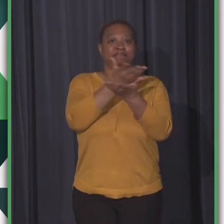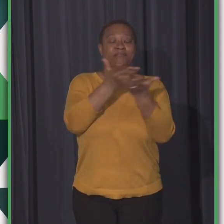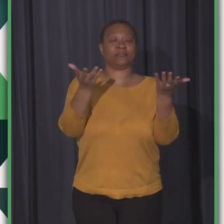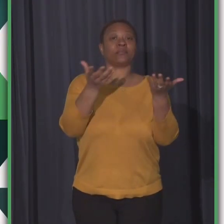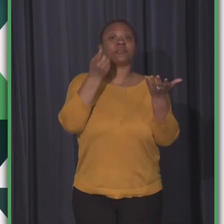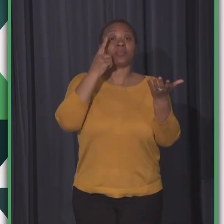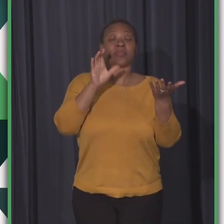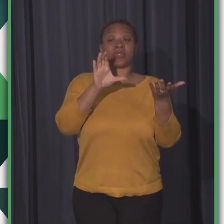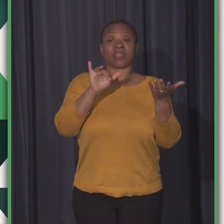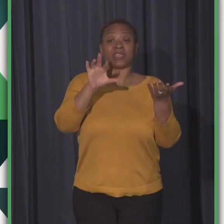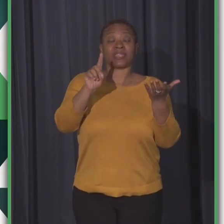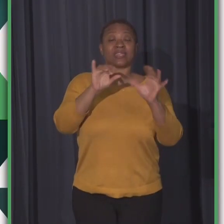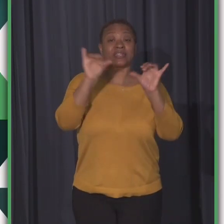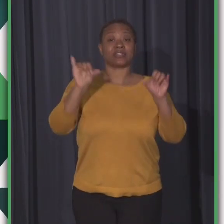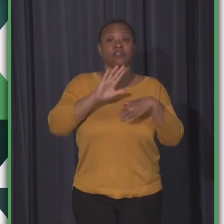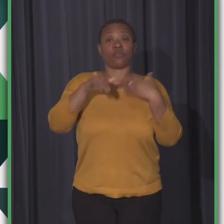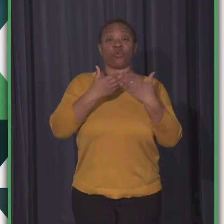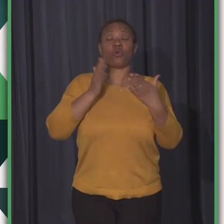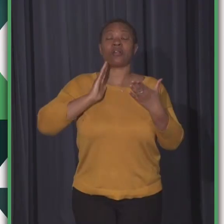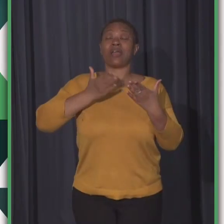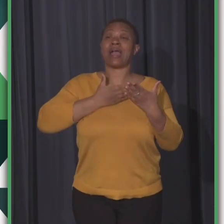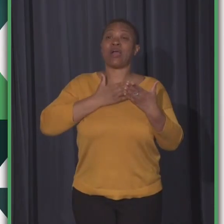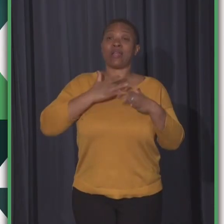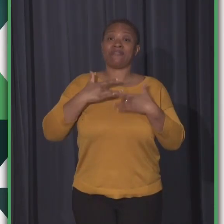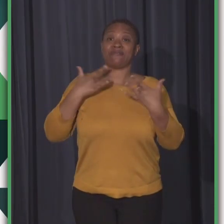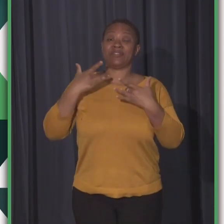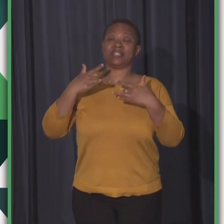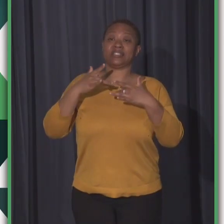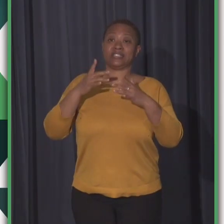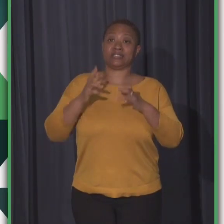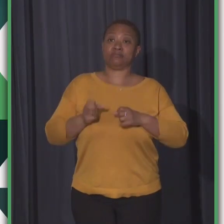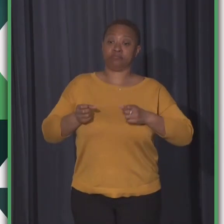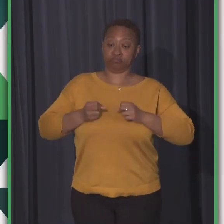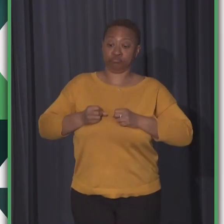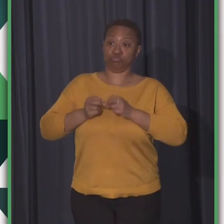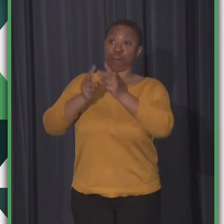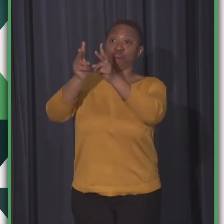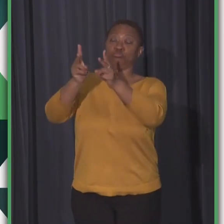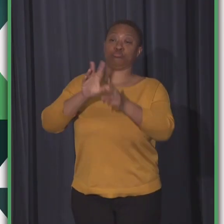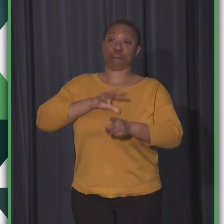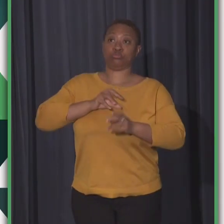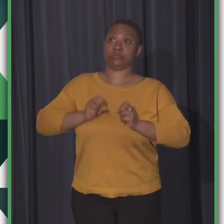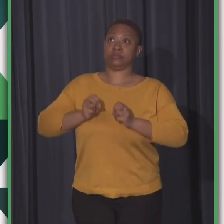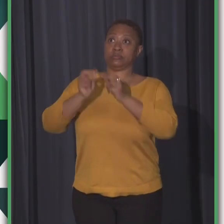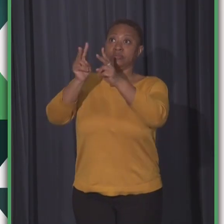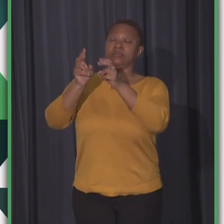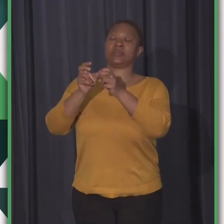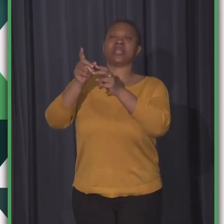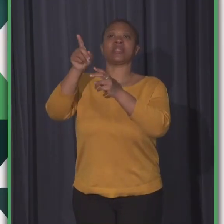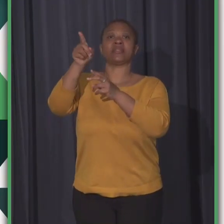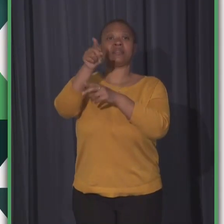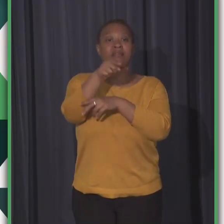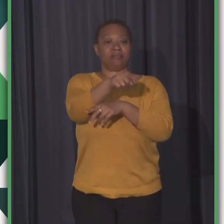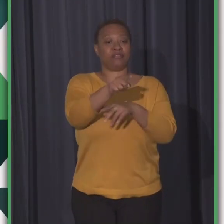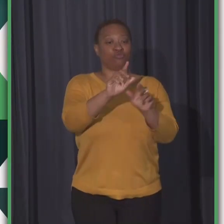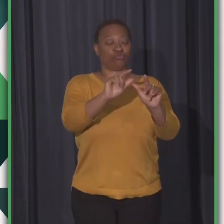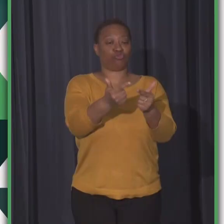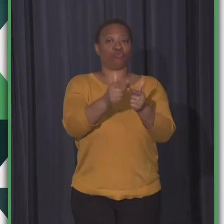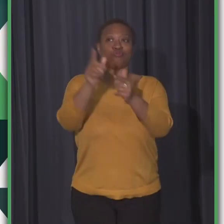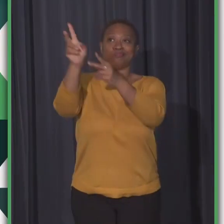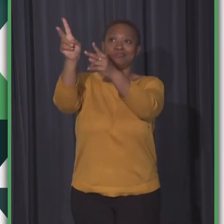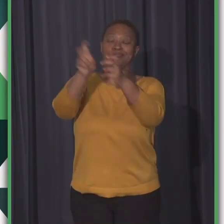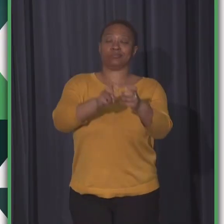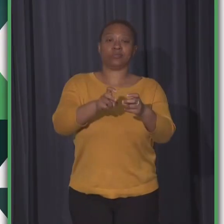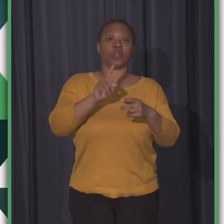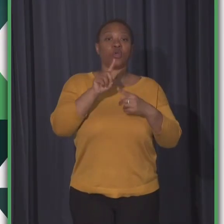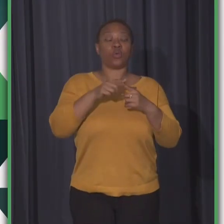system, which is where all of our events are recorded, is where they get their sampling from. And that, when a citizen complaint comes